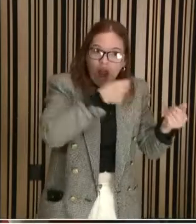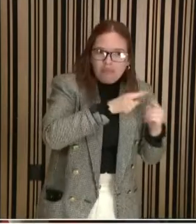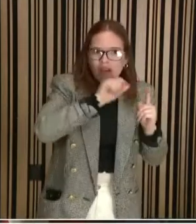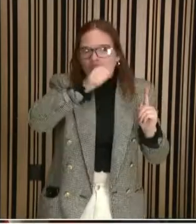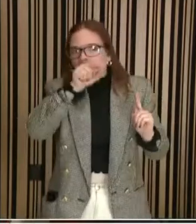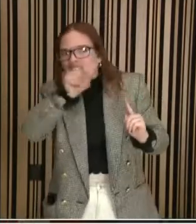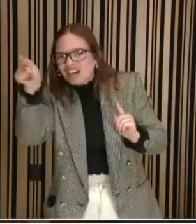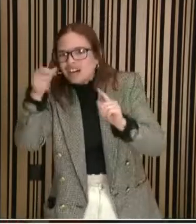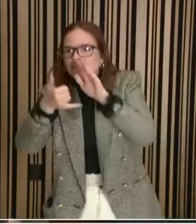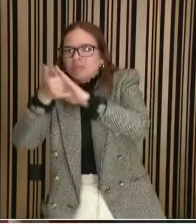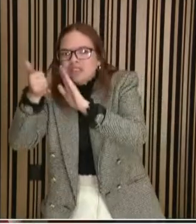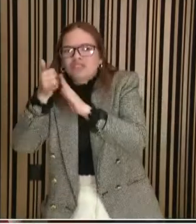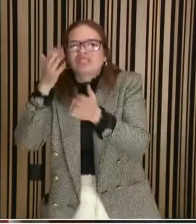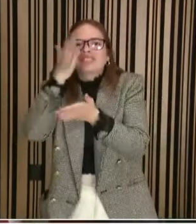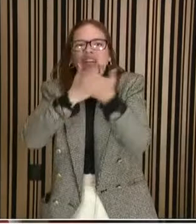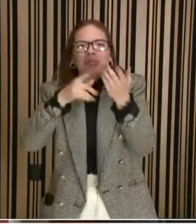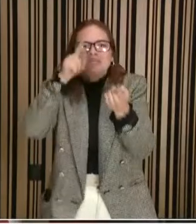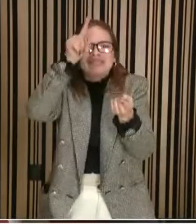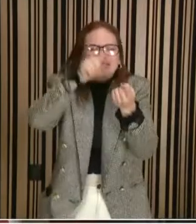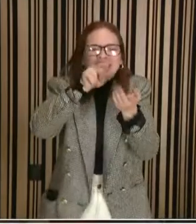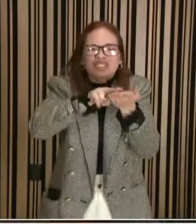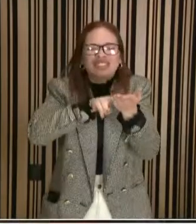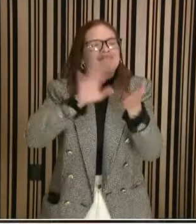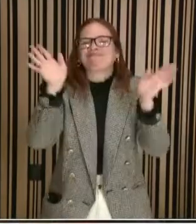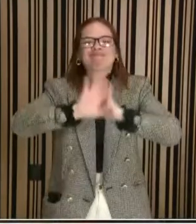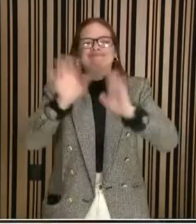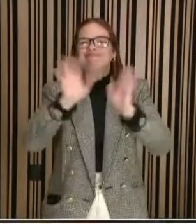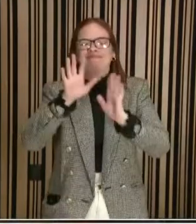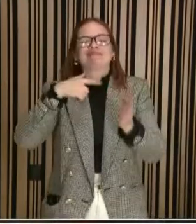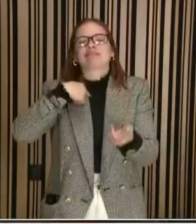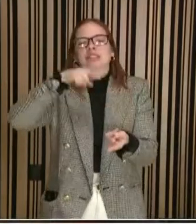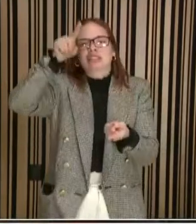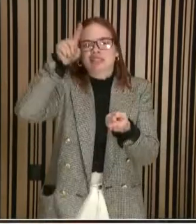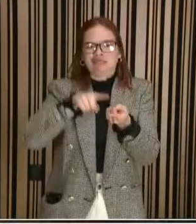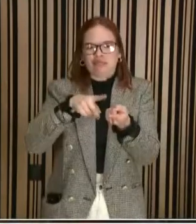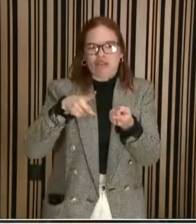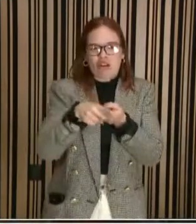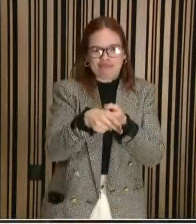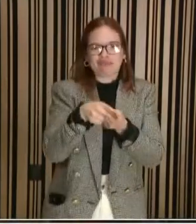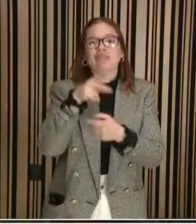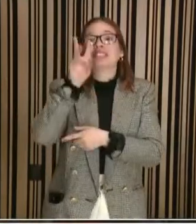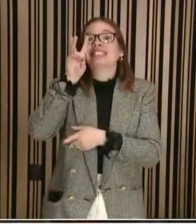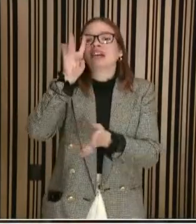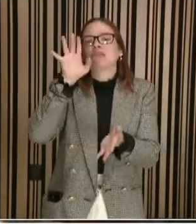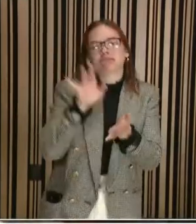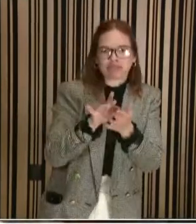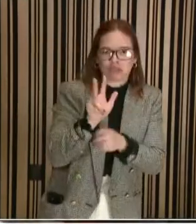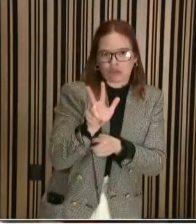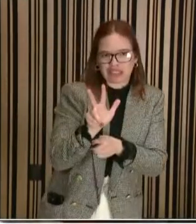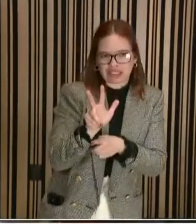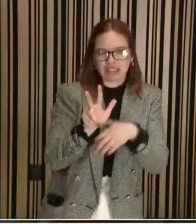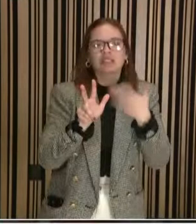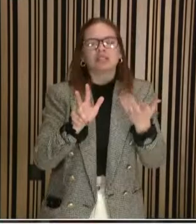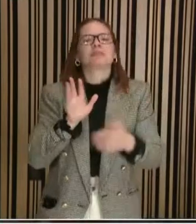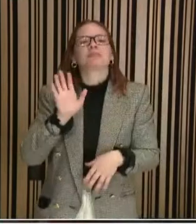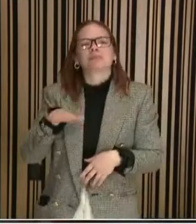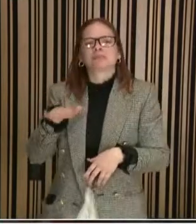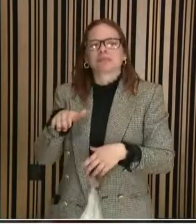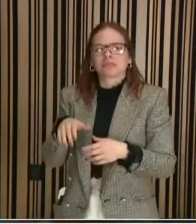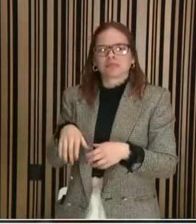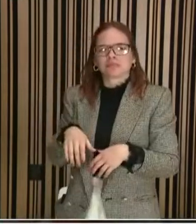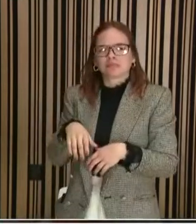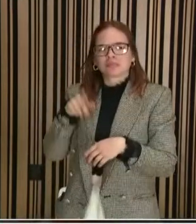routes. Mr. City Administrator, can I follow up on that and just ask, will any of the current employees with the circulator lose their jobs because